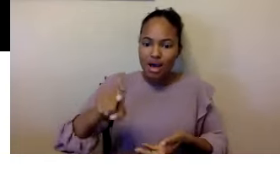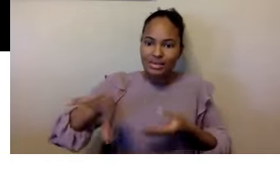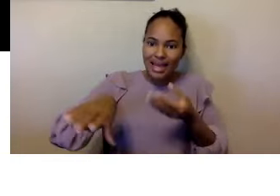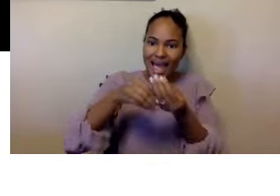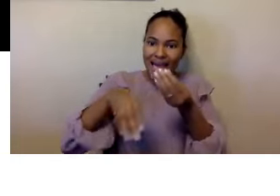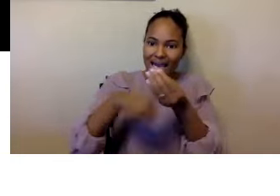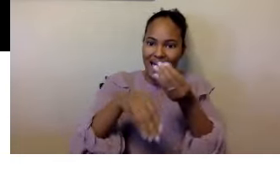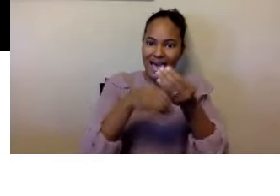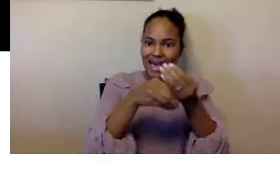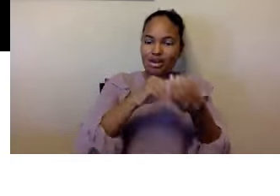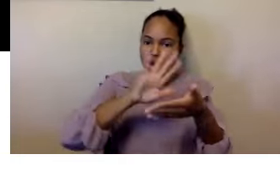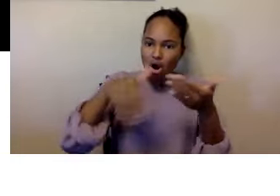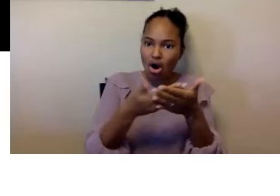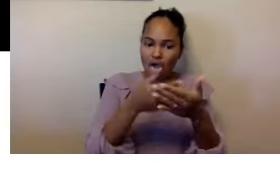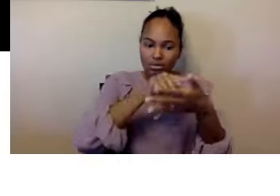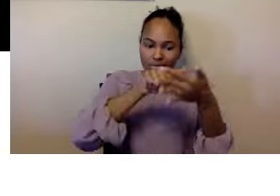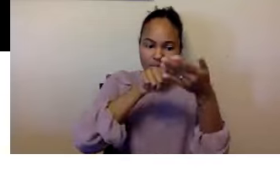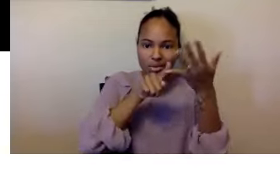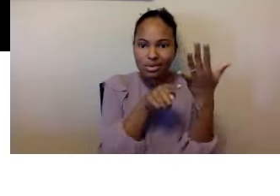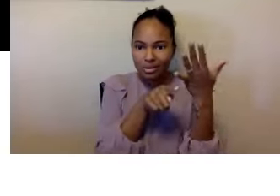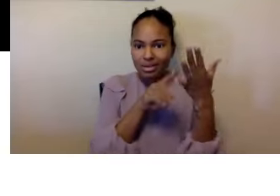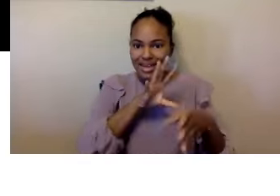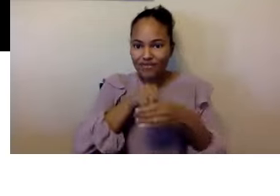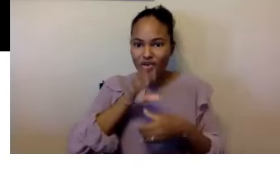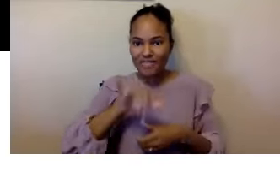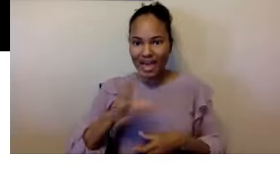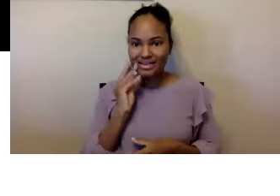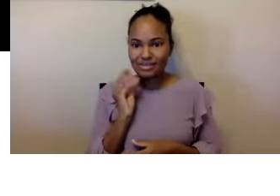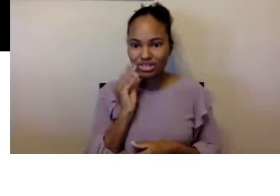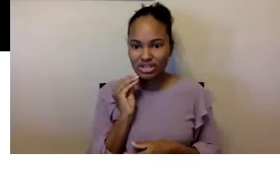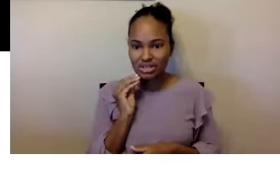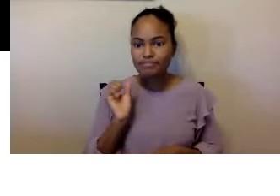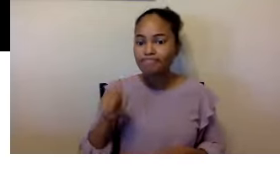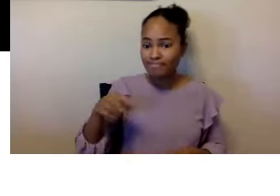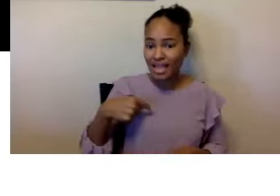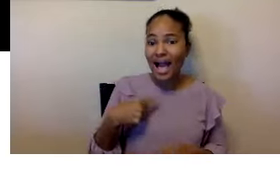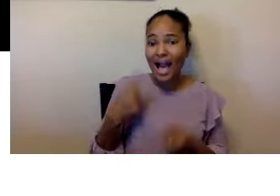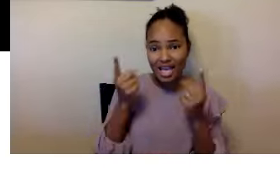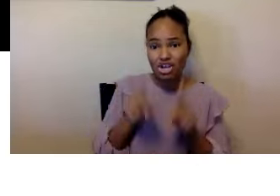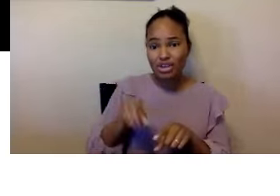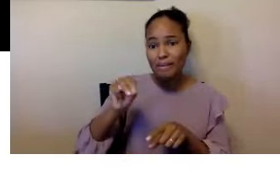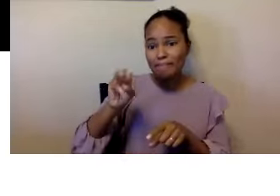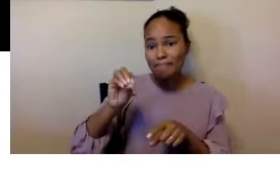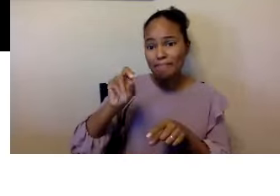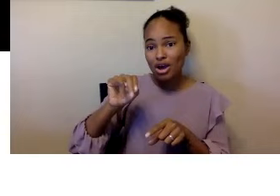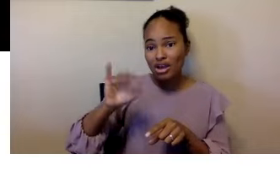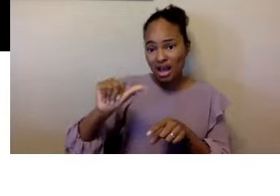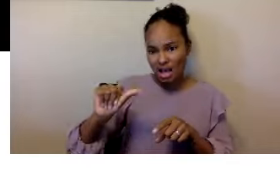of the dimensions of that experience. Yes, I agree with you, Monica, especially parenting.